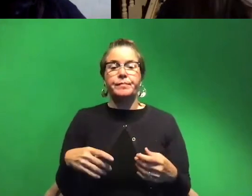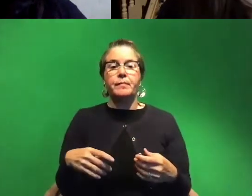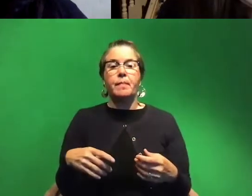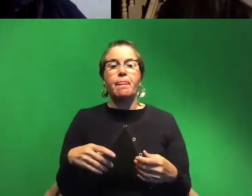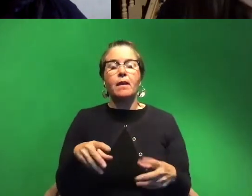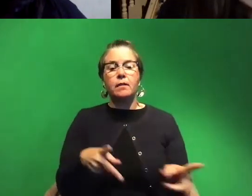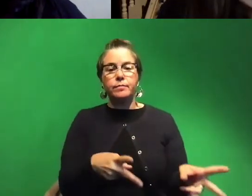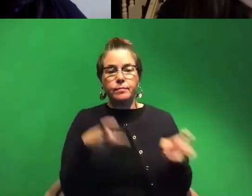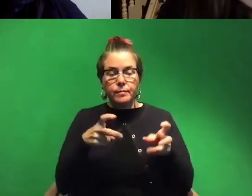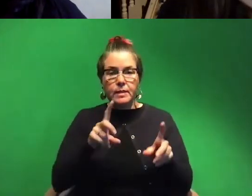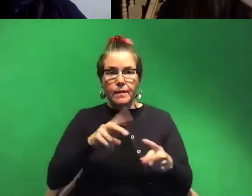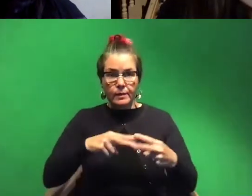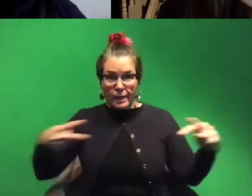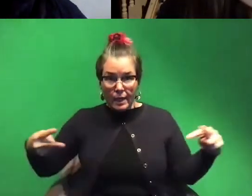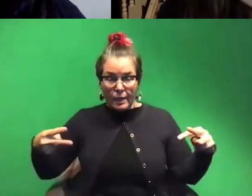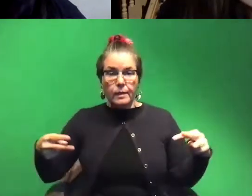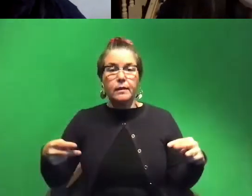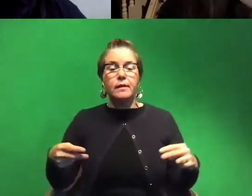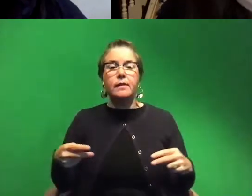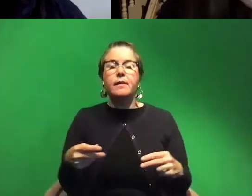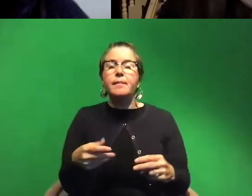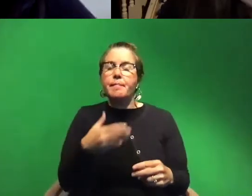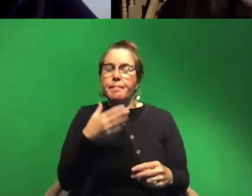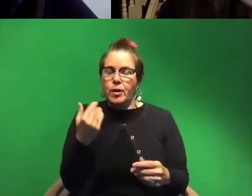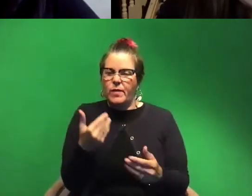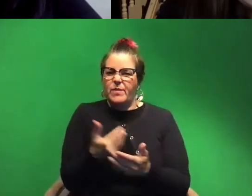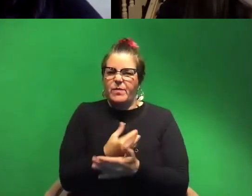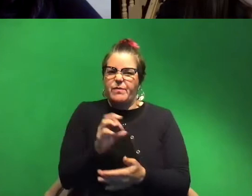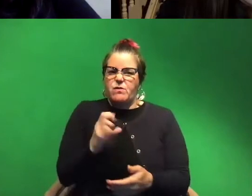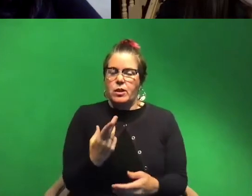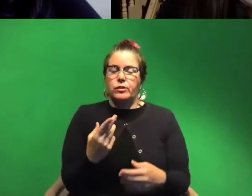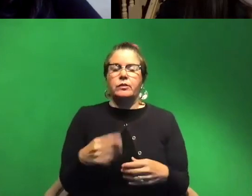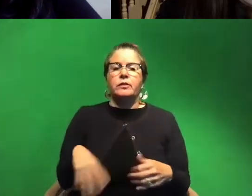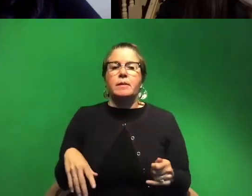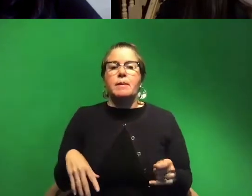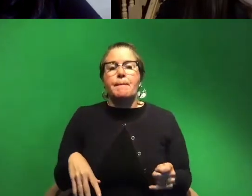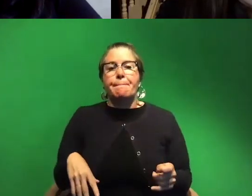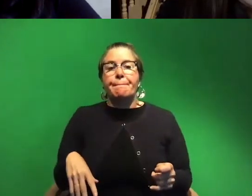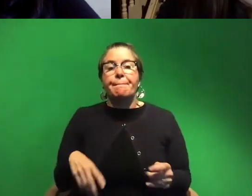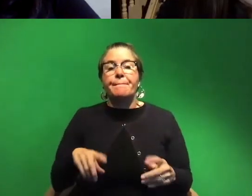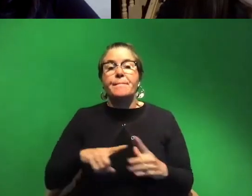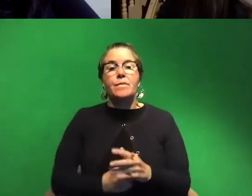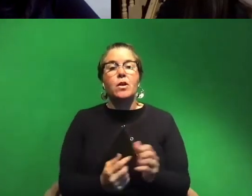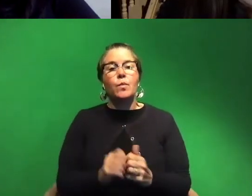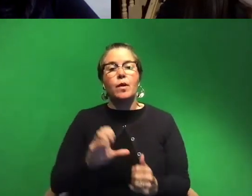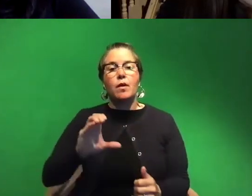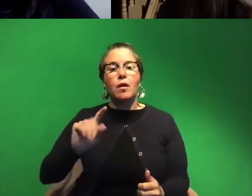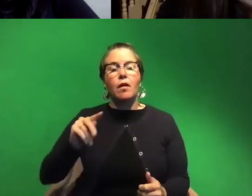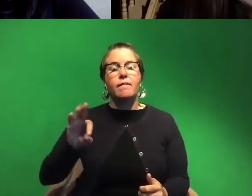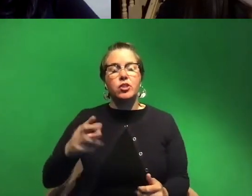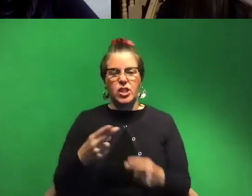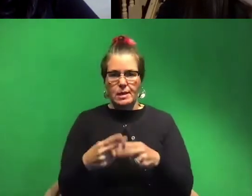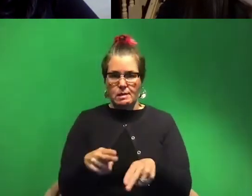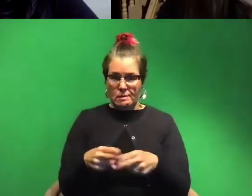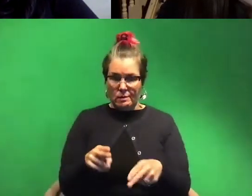out. The fresher the sample is, the better. And we started with a cuttlefish egg, and we